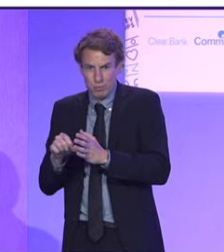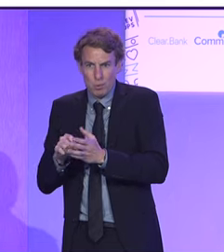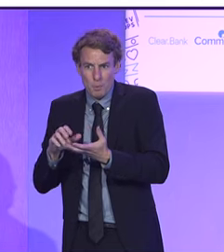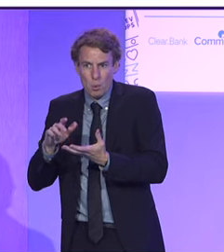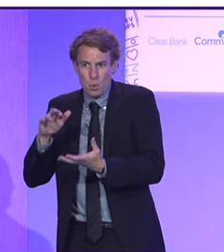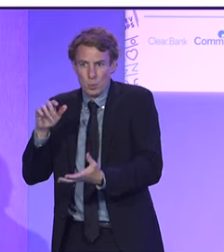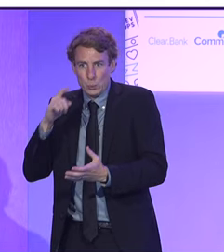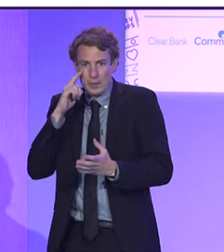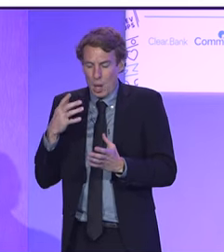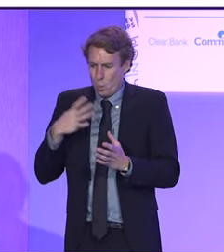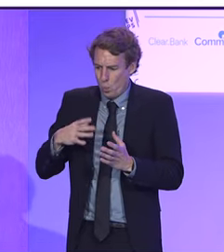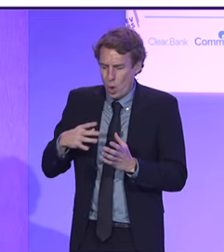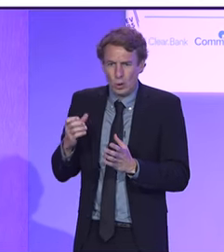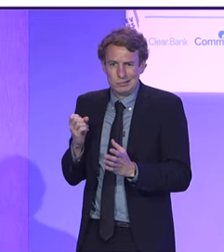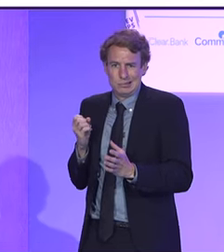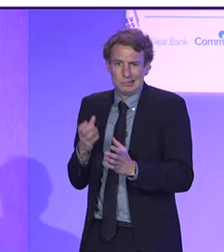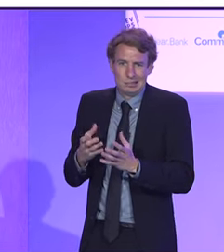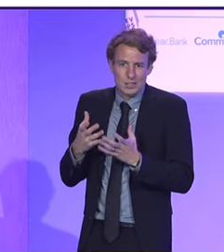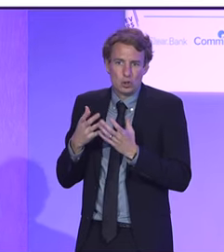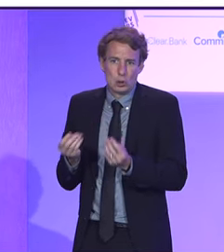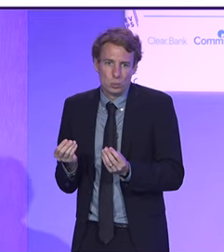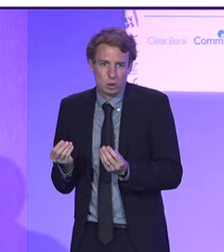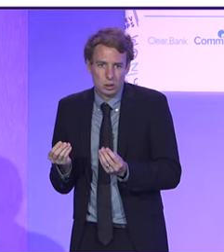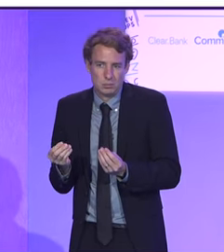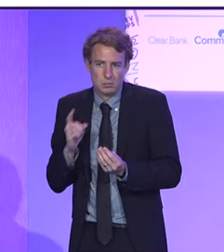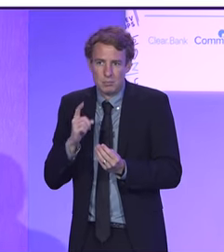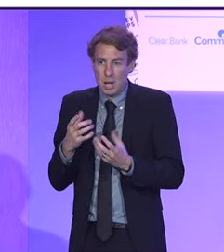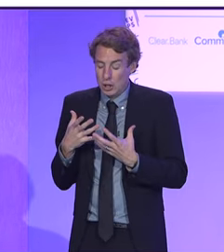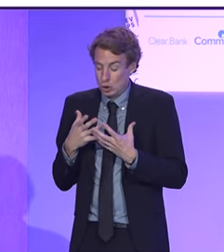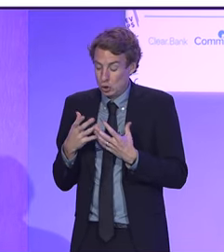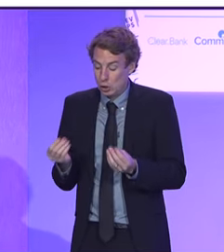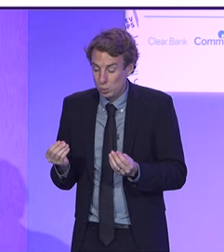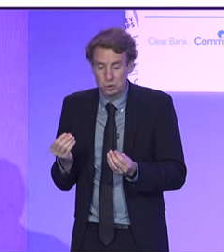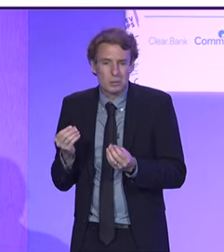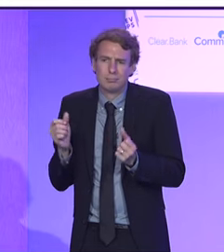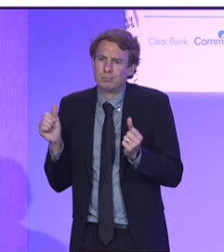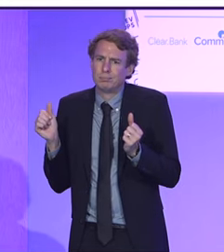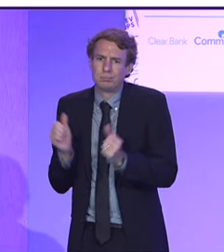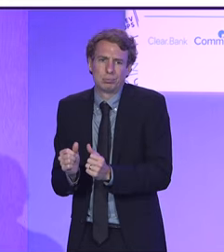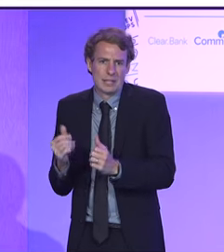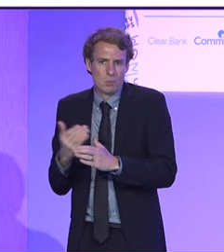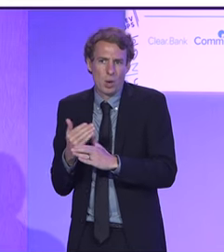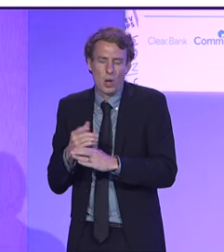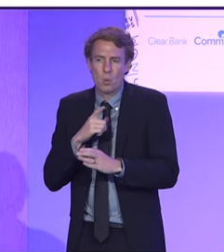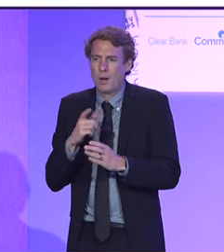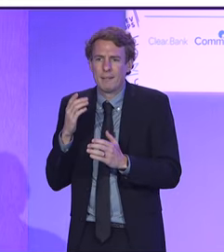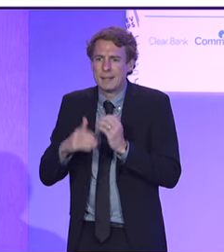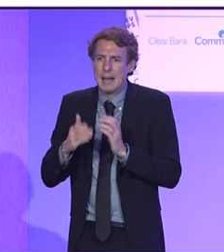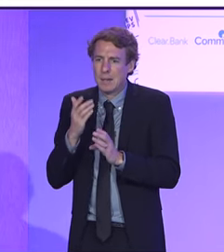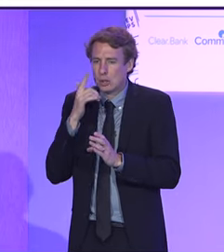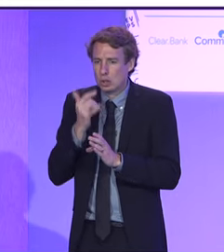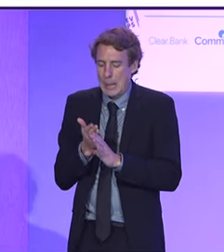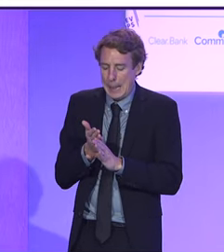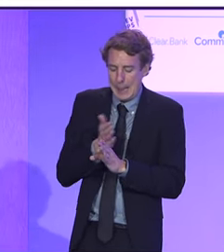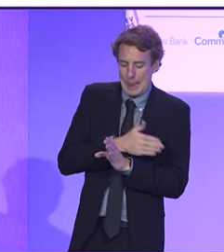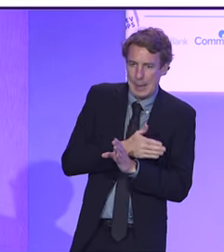implement solutions. But these solutions only work in the short run, probably because we don't understand the problem well enough, and it will only alleviate the